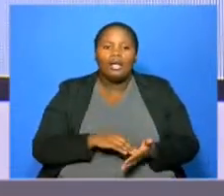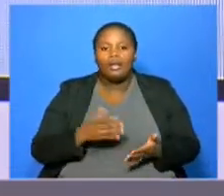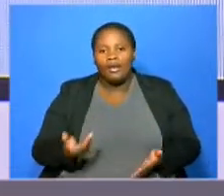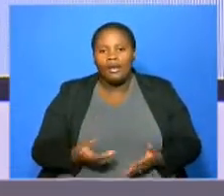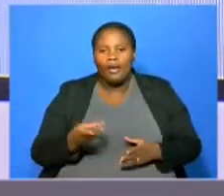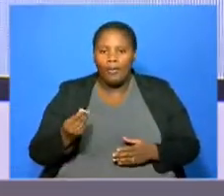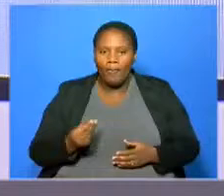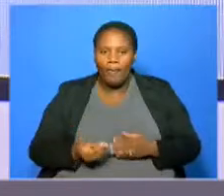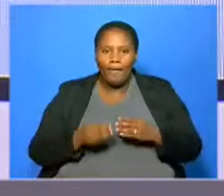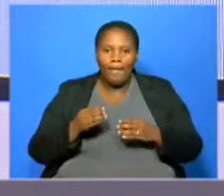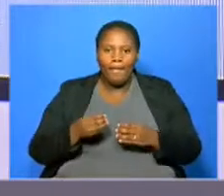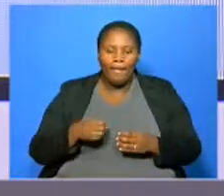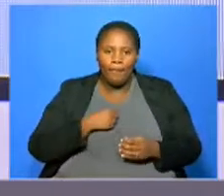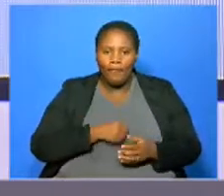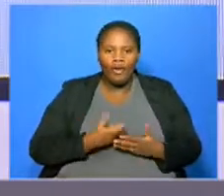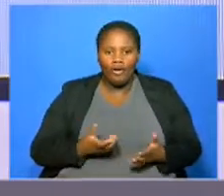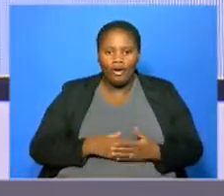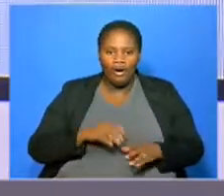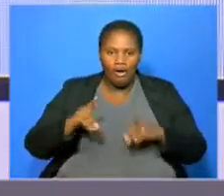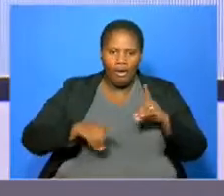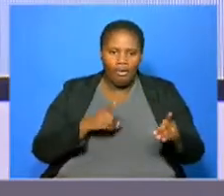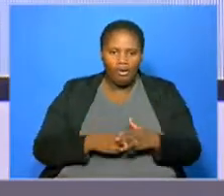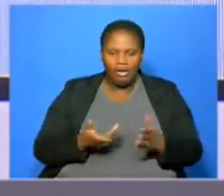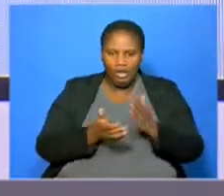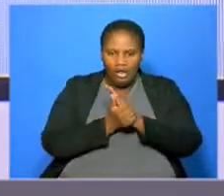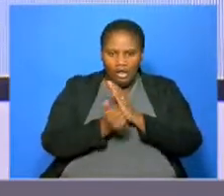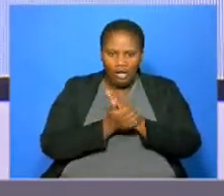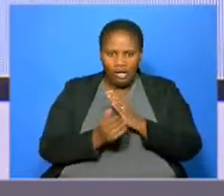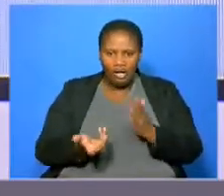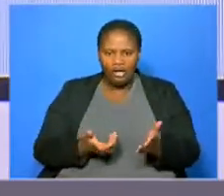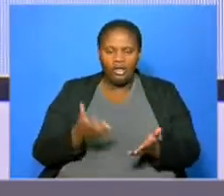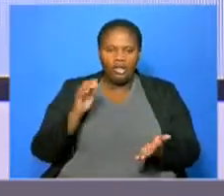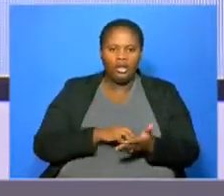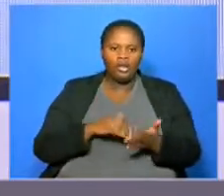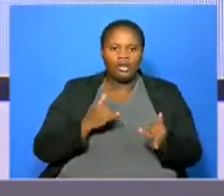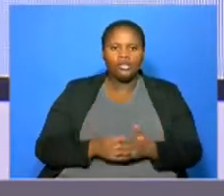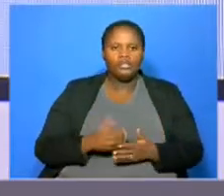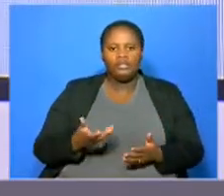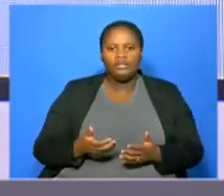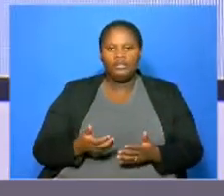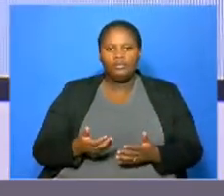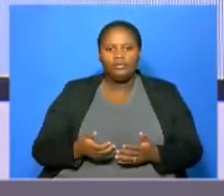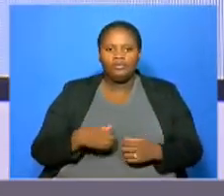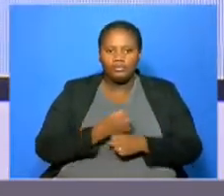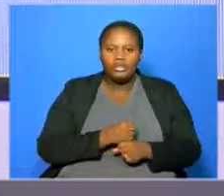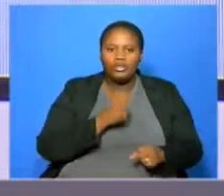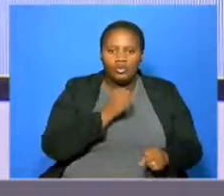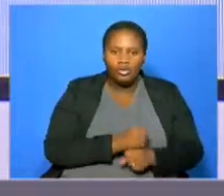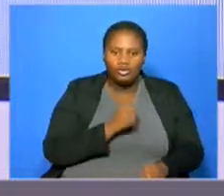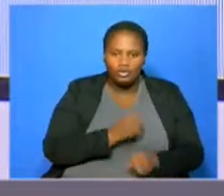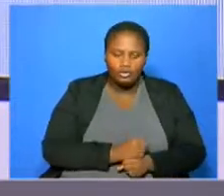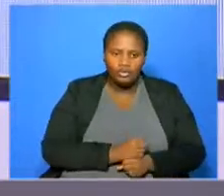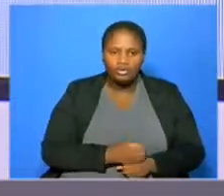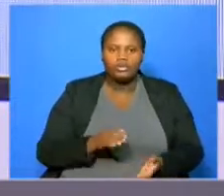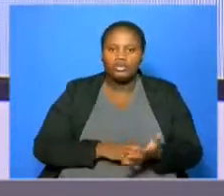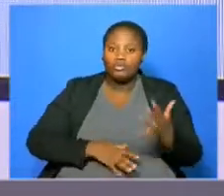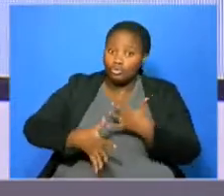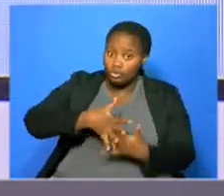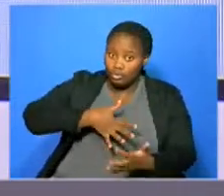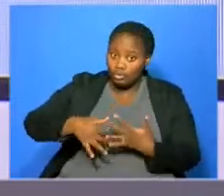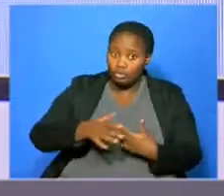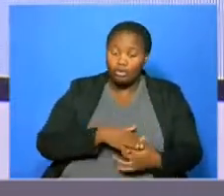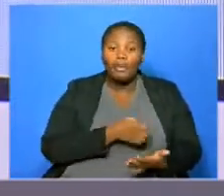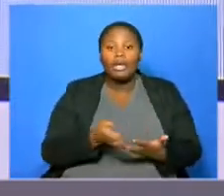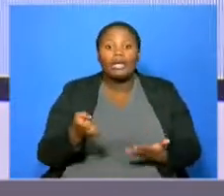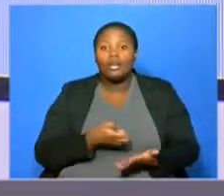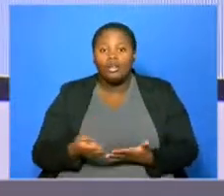capital to raise productivity, accelerate industrialization, create jobs, and diversify the economy